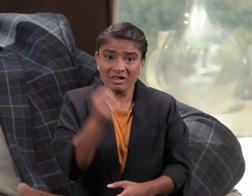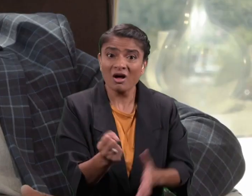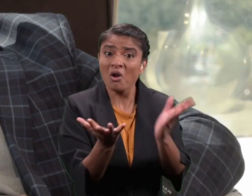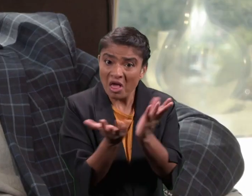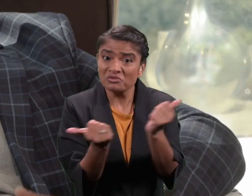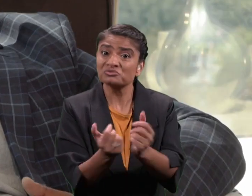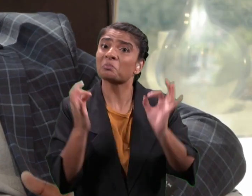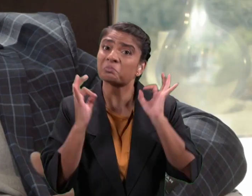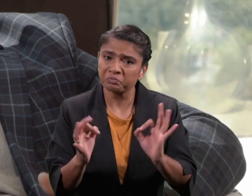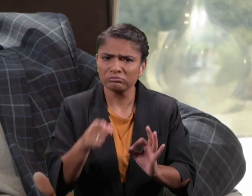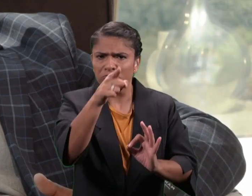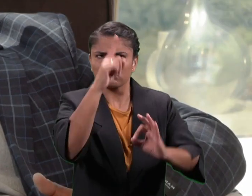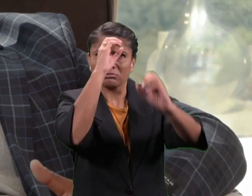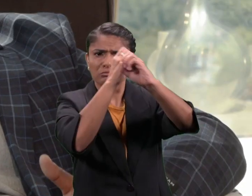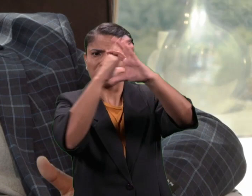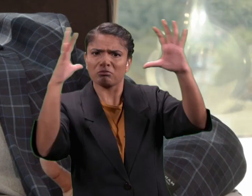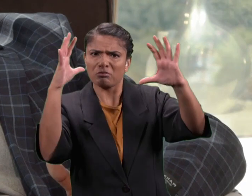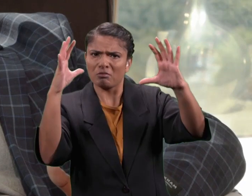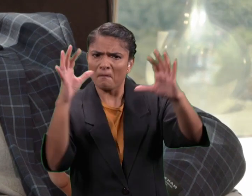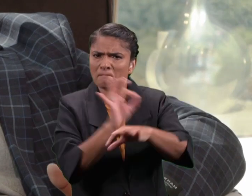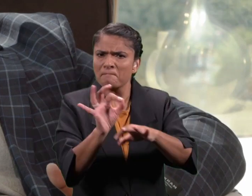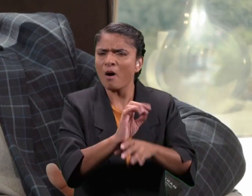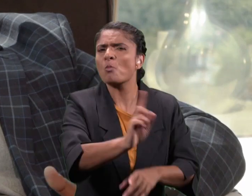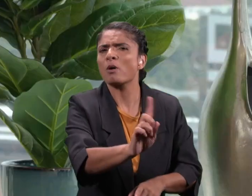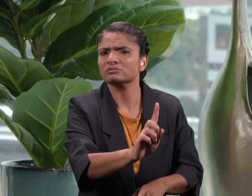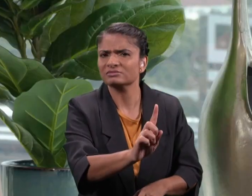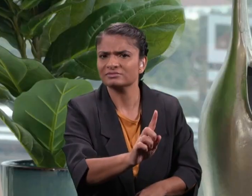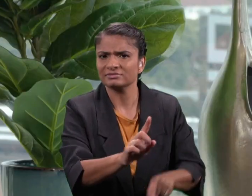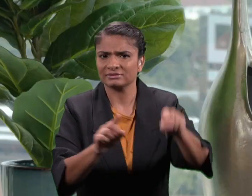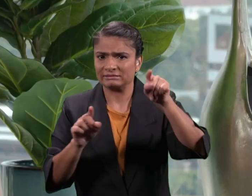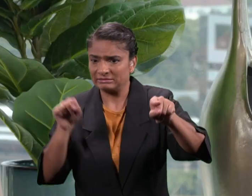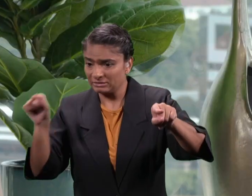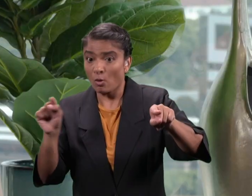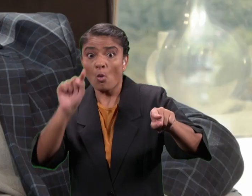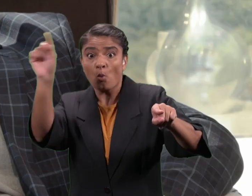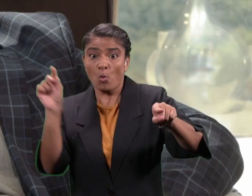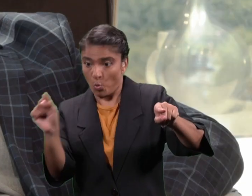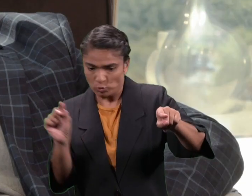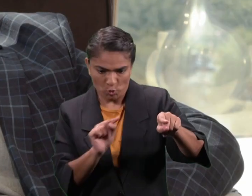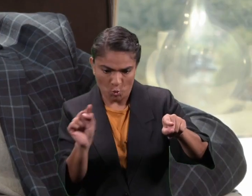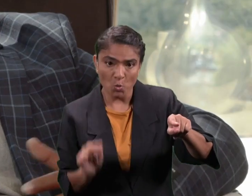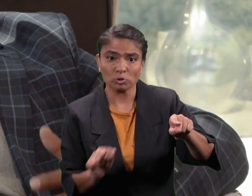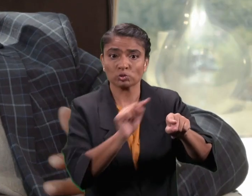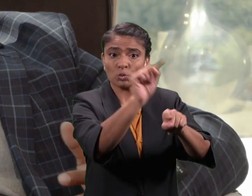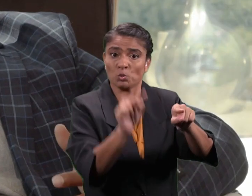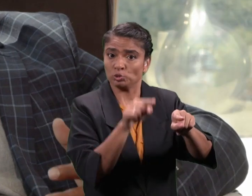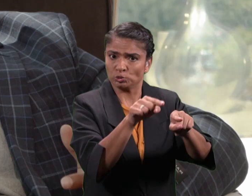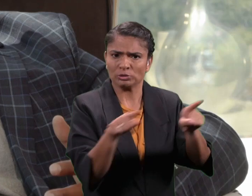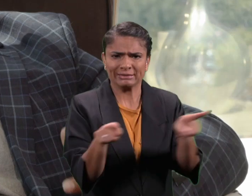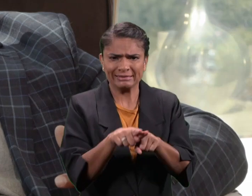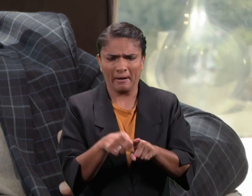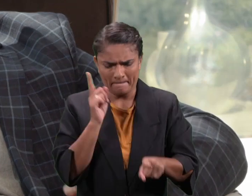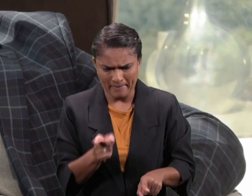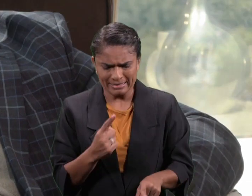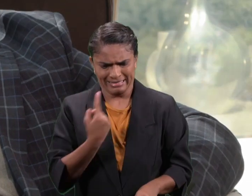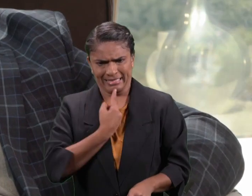people into a learnership, persons with disabilities. And then there are other questions that we